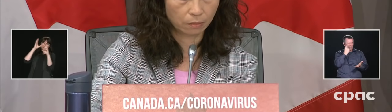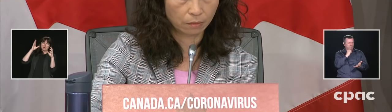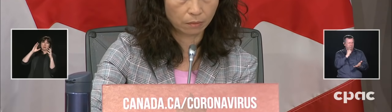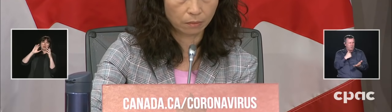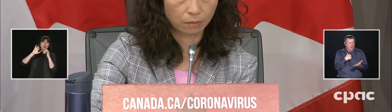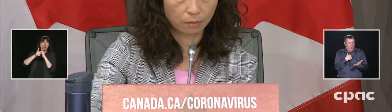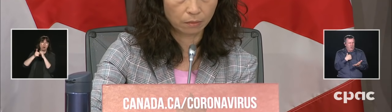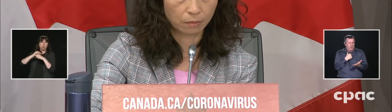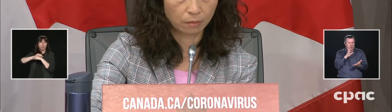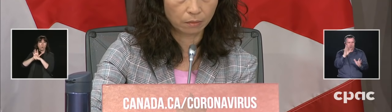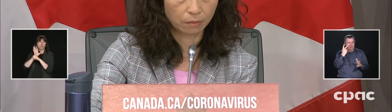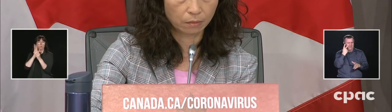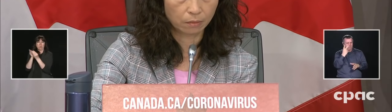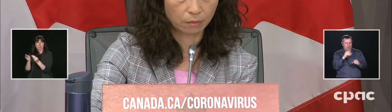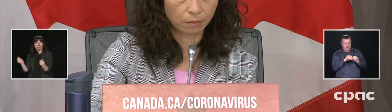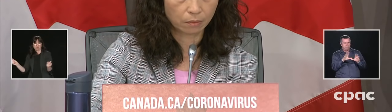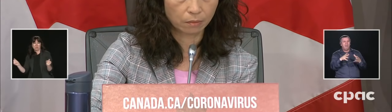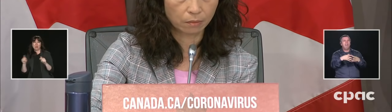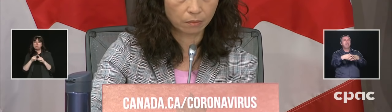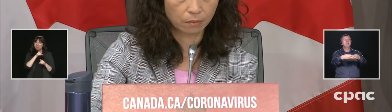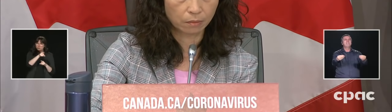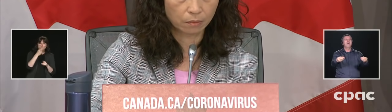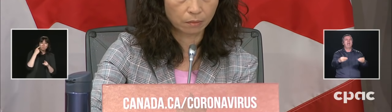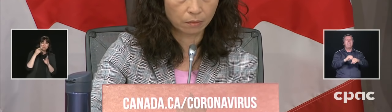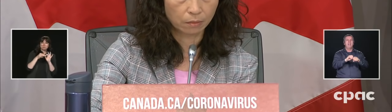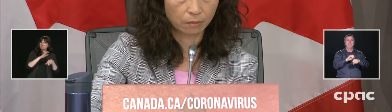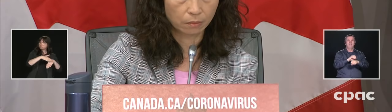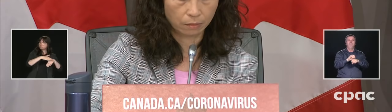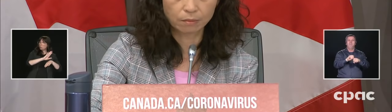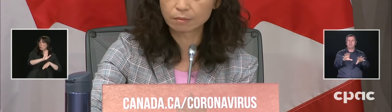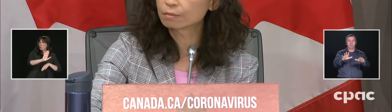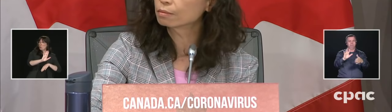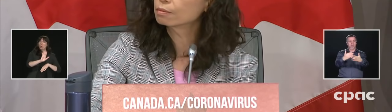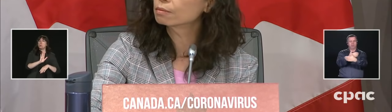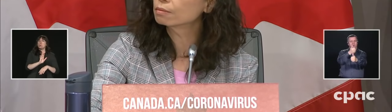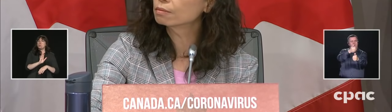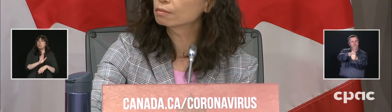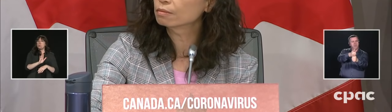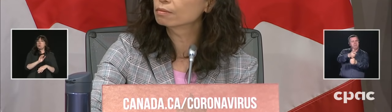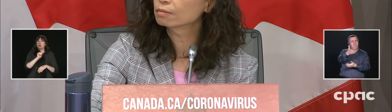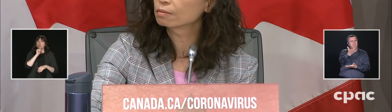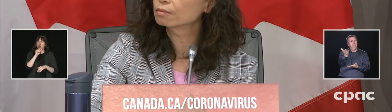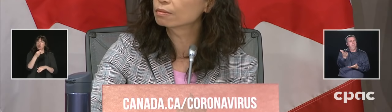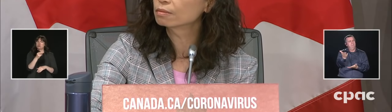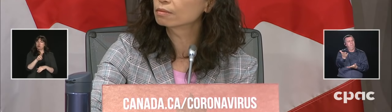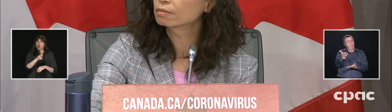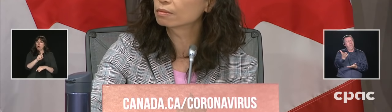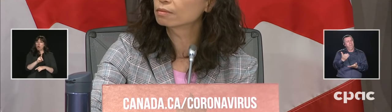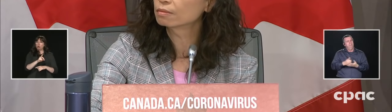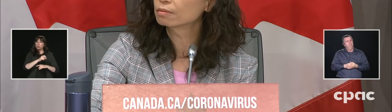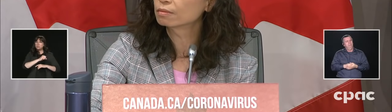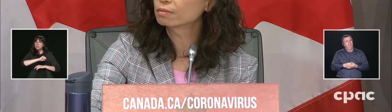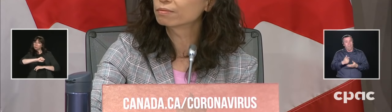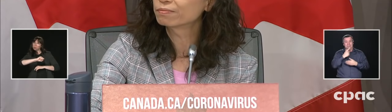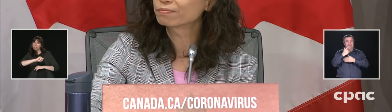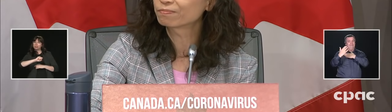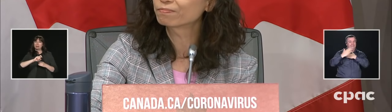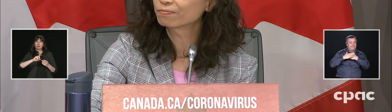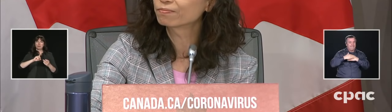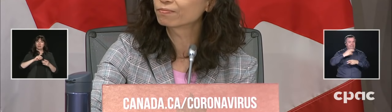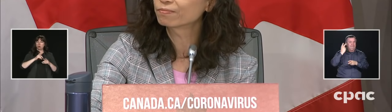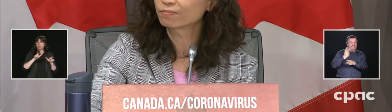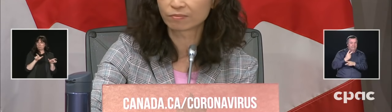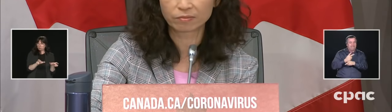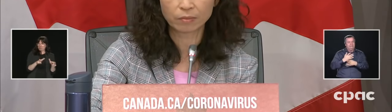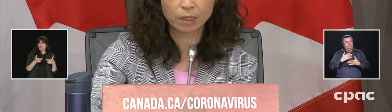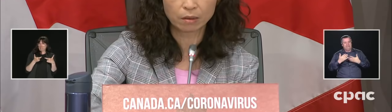have cautioned against any assumptions about herd immunity by then, and we won't have a vaccine by then. We won't, so help